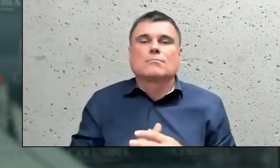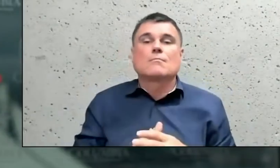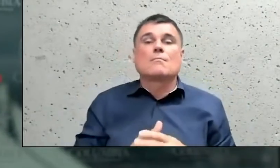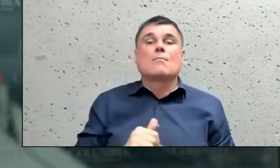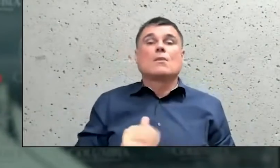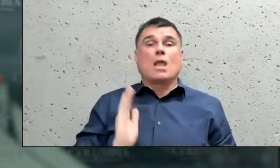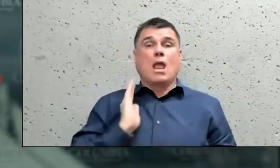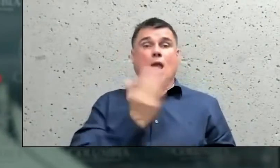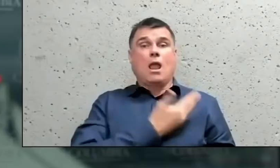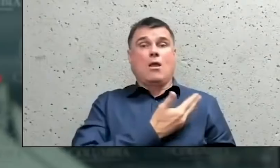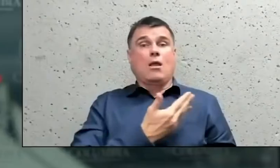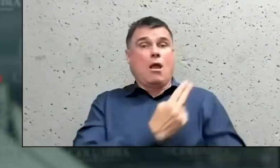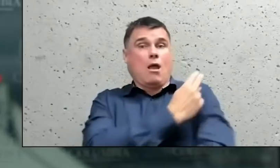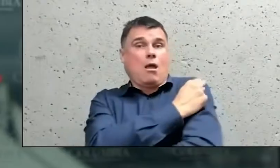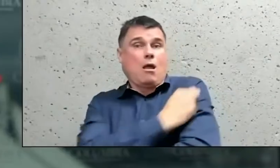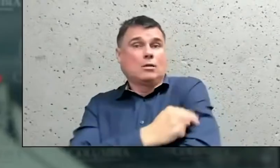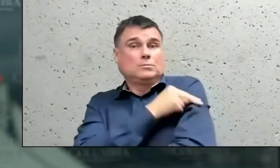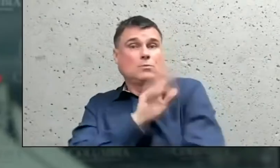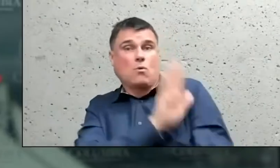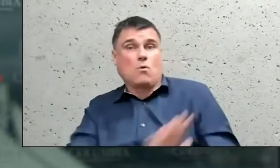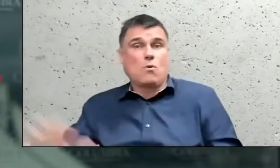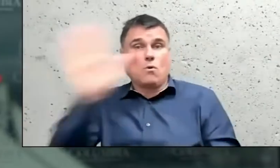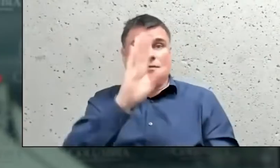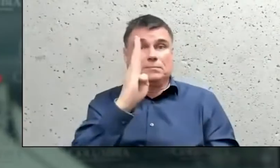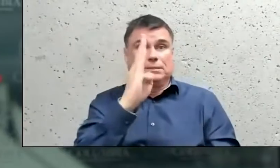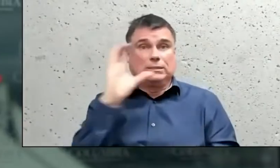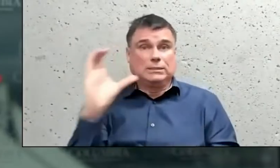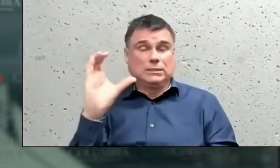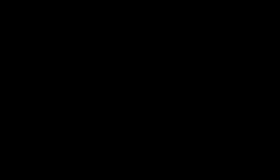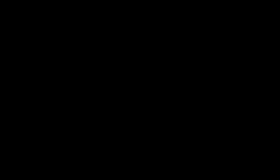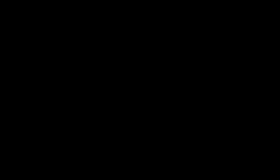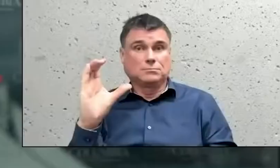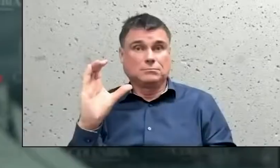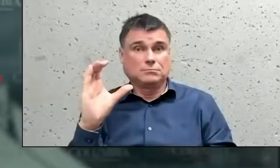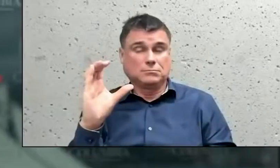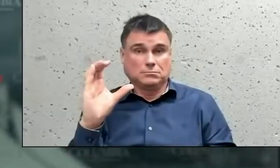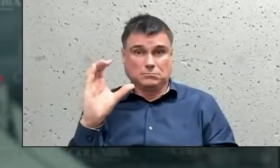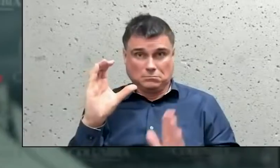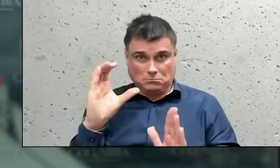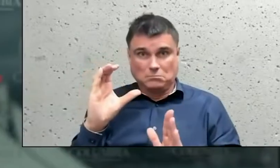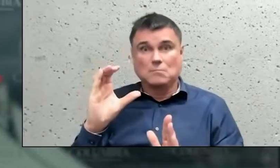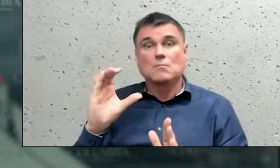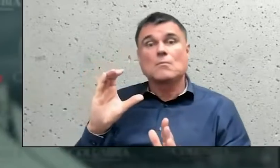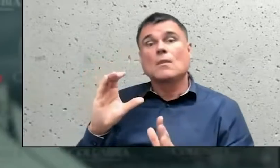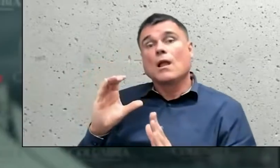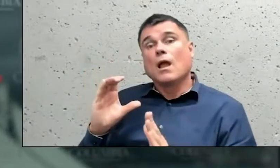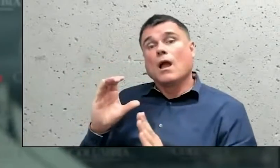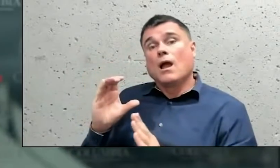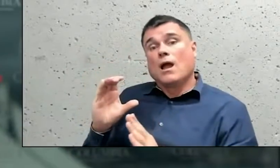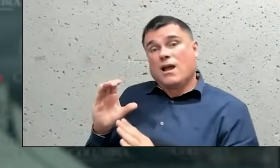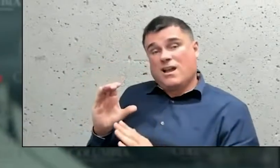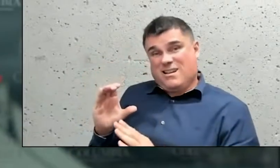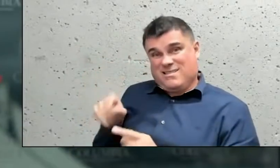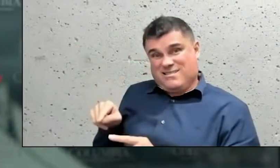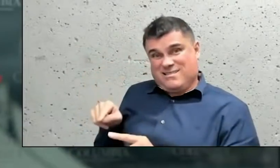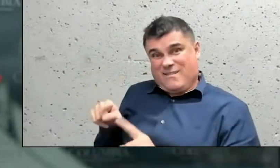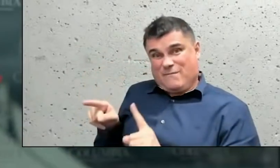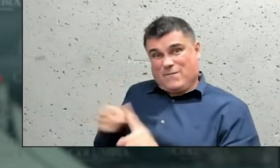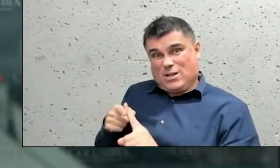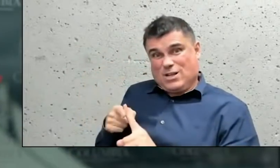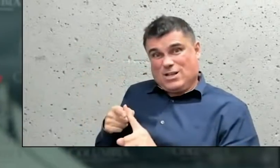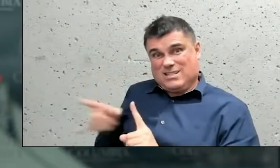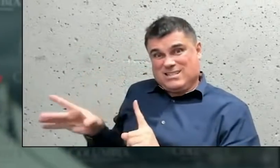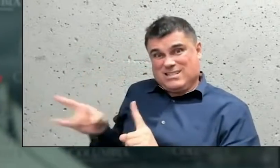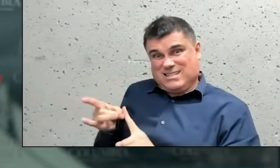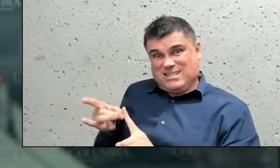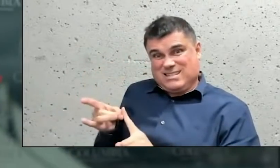hospitalization is a lag indicator, meaning that when cases start going up, hospitalizations follow some period